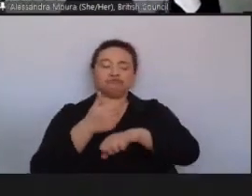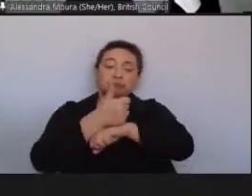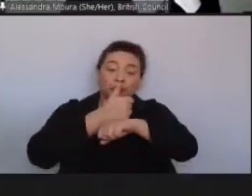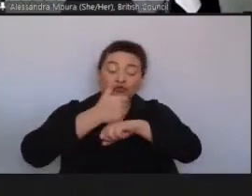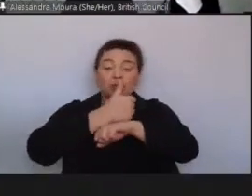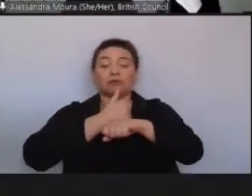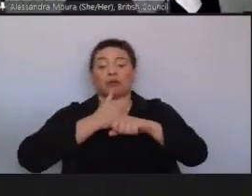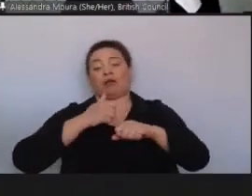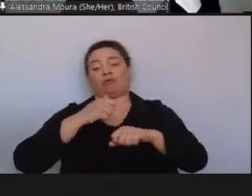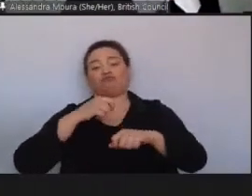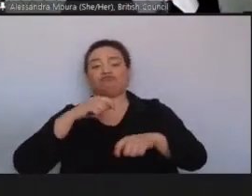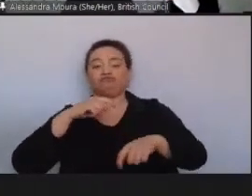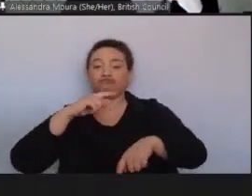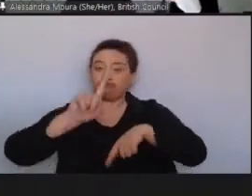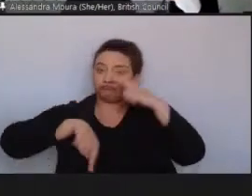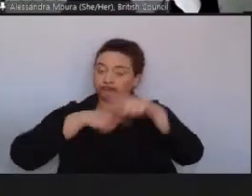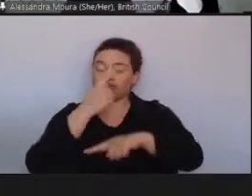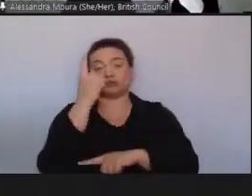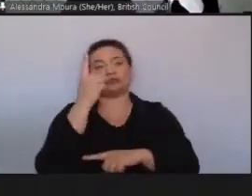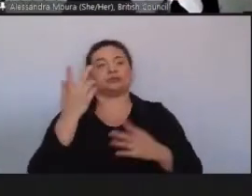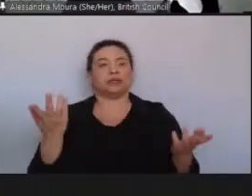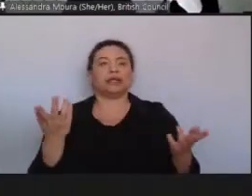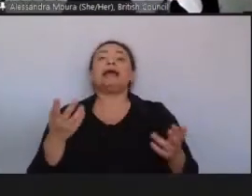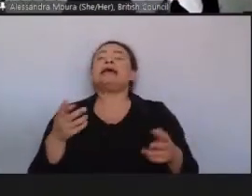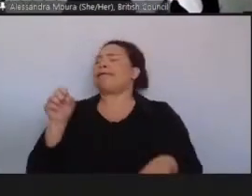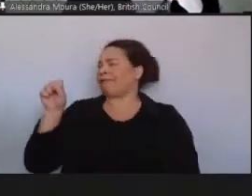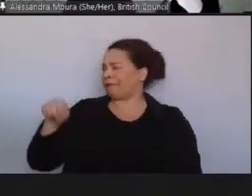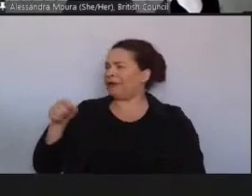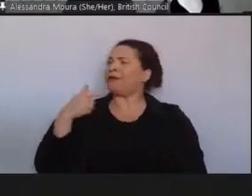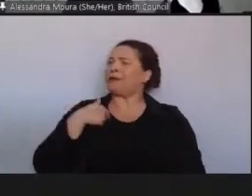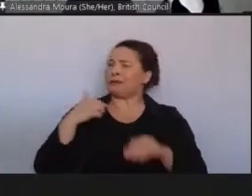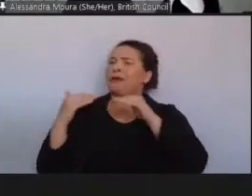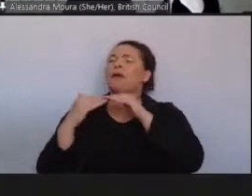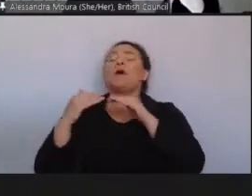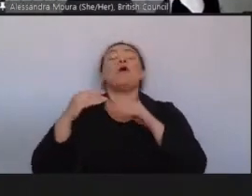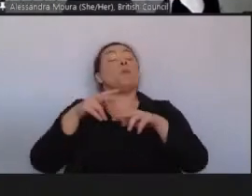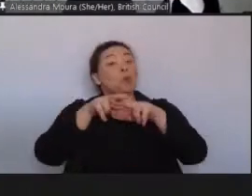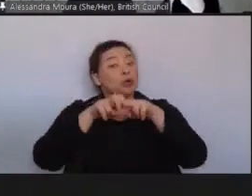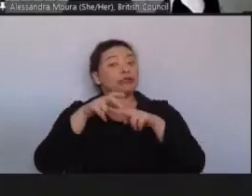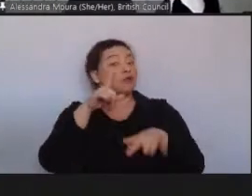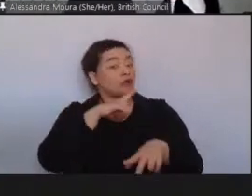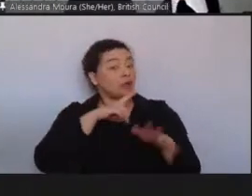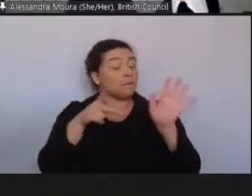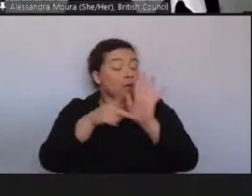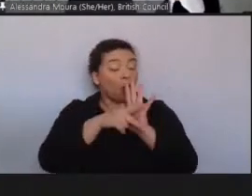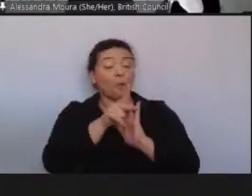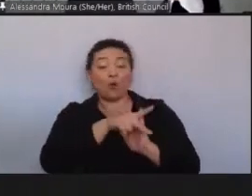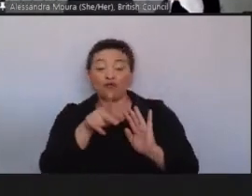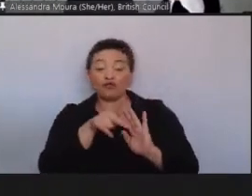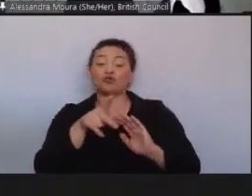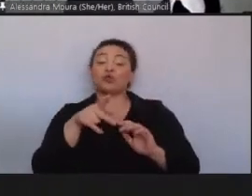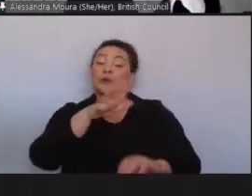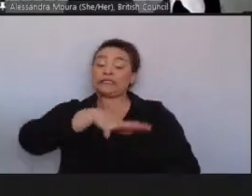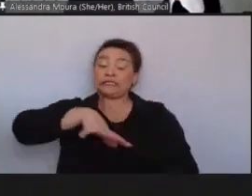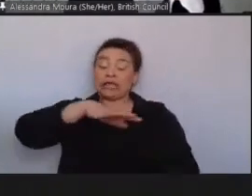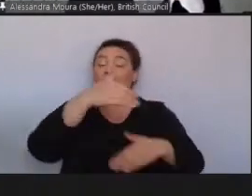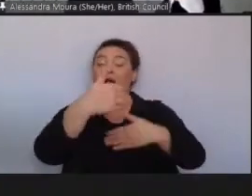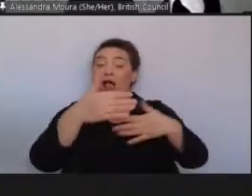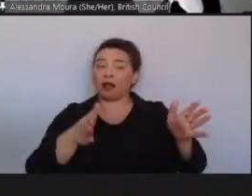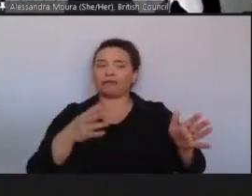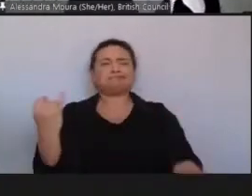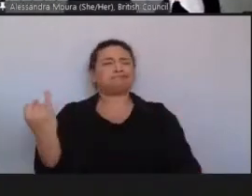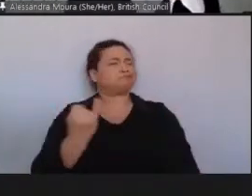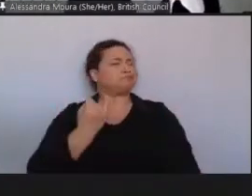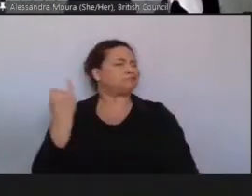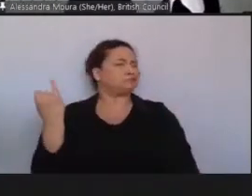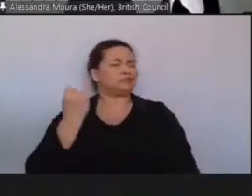is such an important thing. If you work in a school with a staff room, it's important to participate in there because you can get